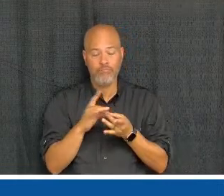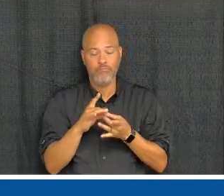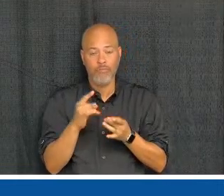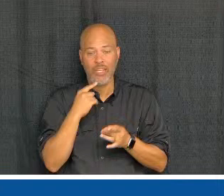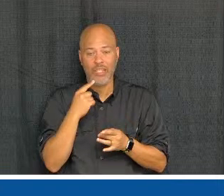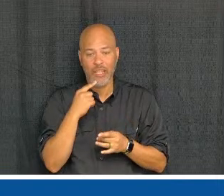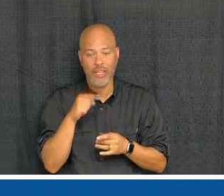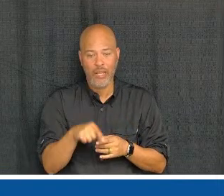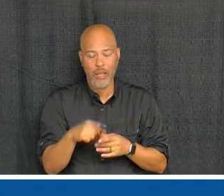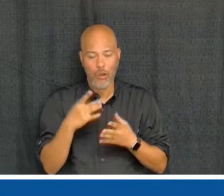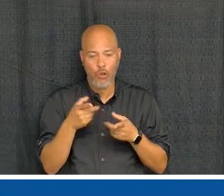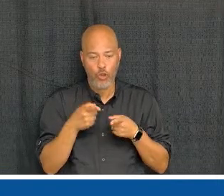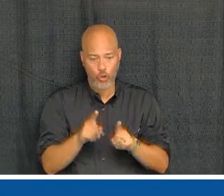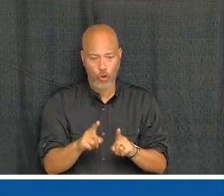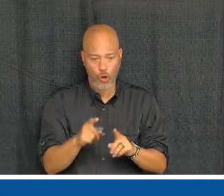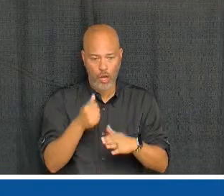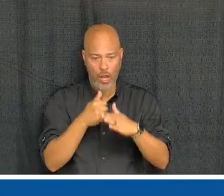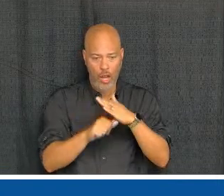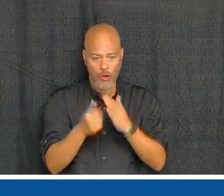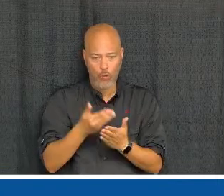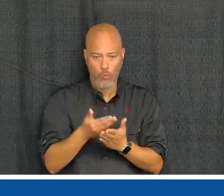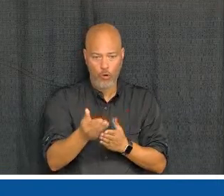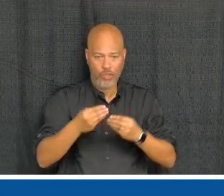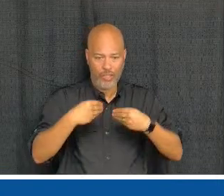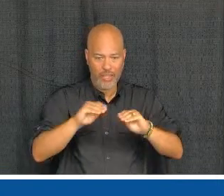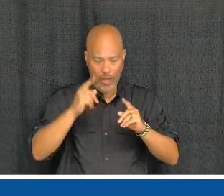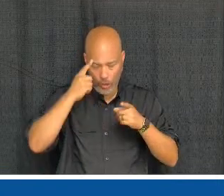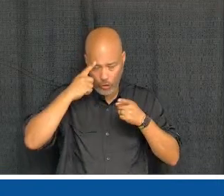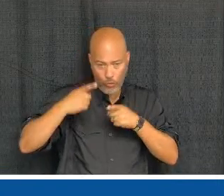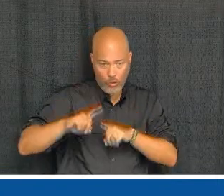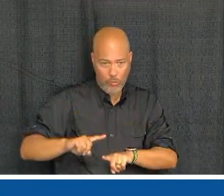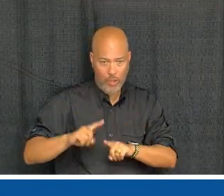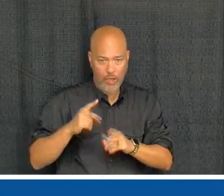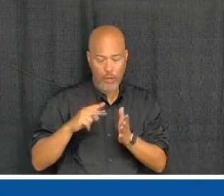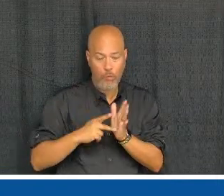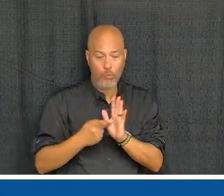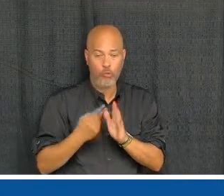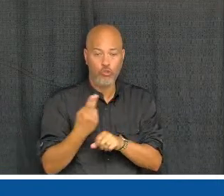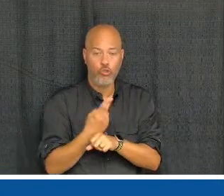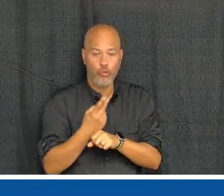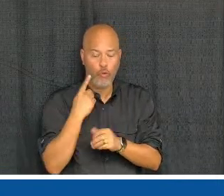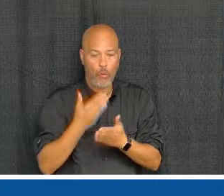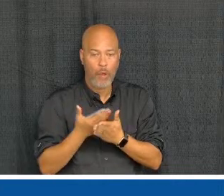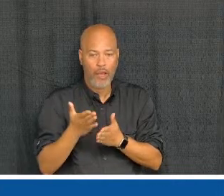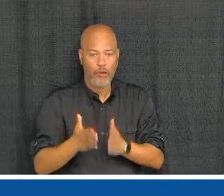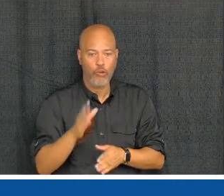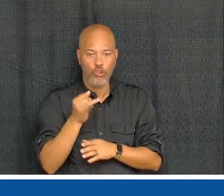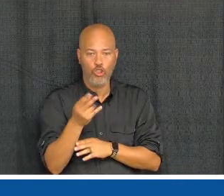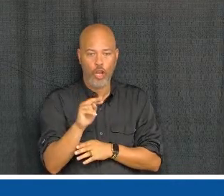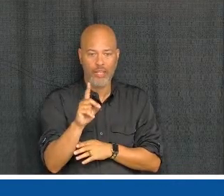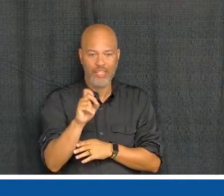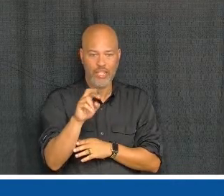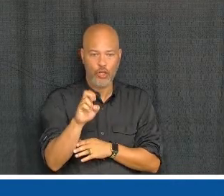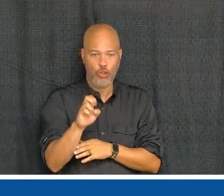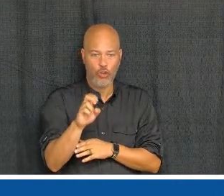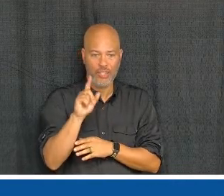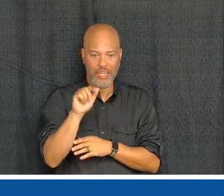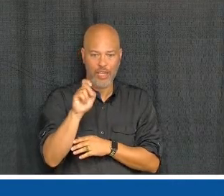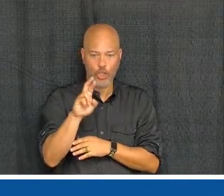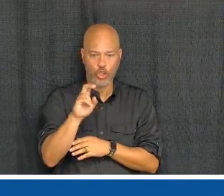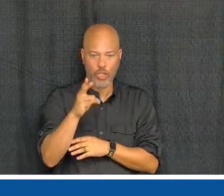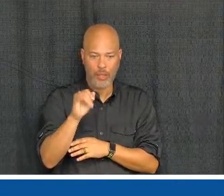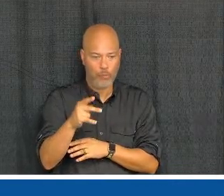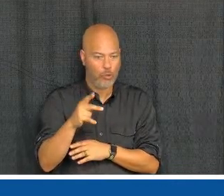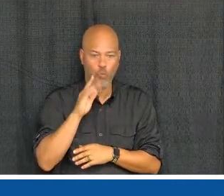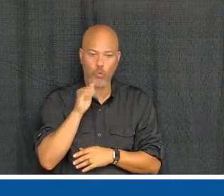subject property is currently under a purchase and sales agreement. The intended use for the buyer is a John Deere dealership. The dealership